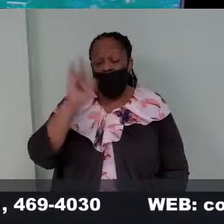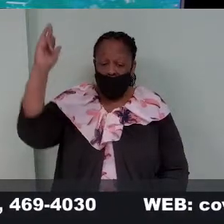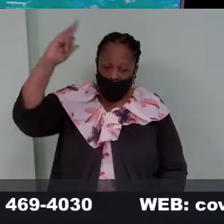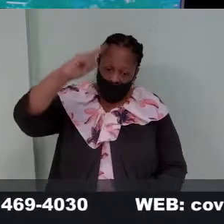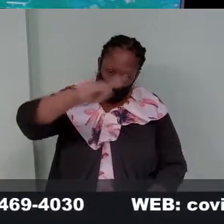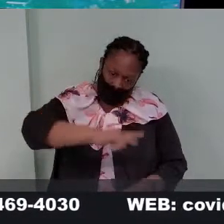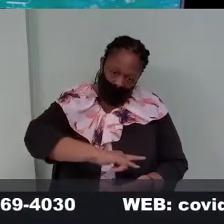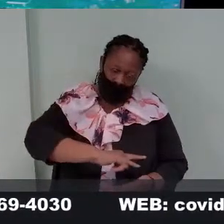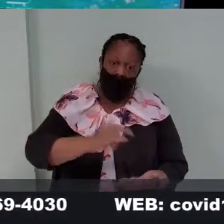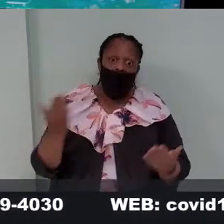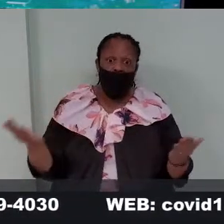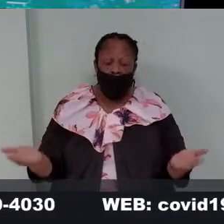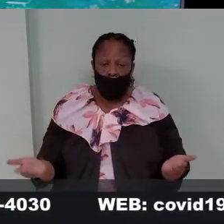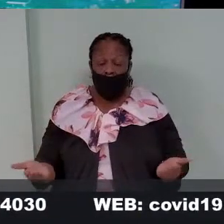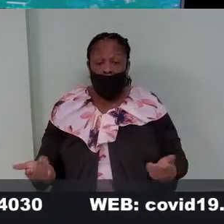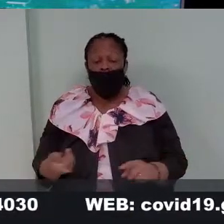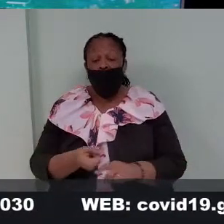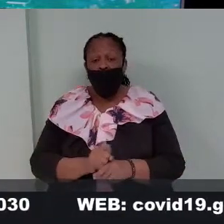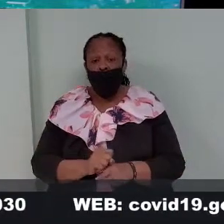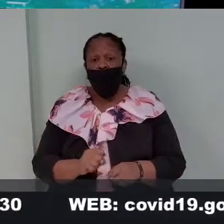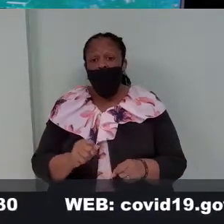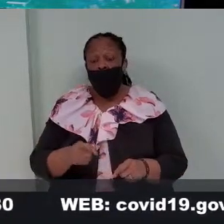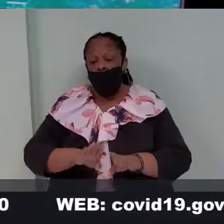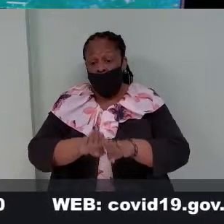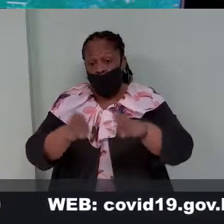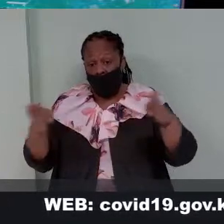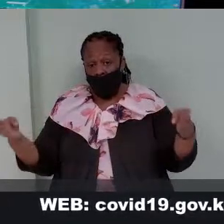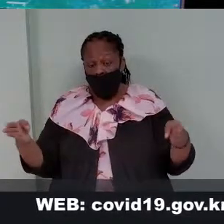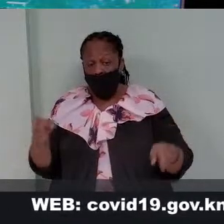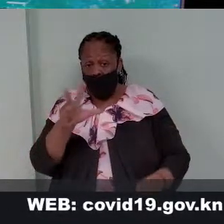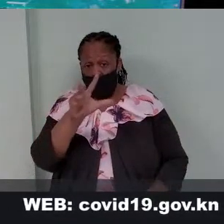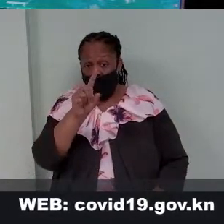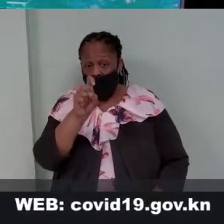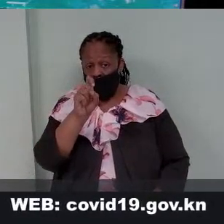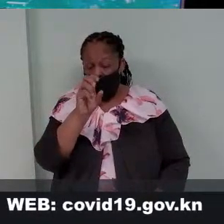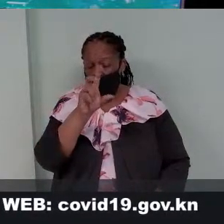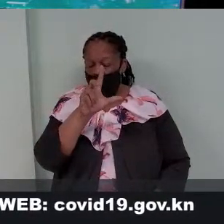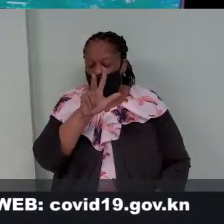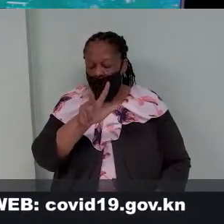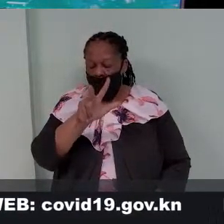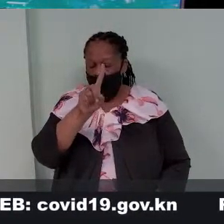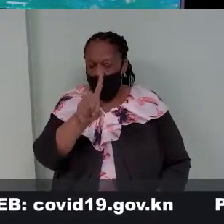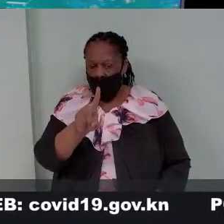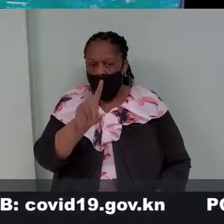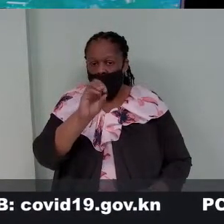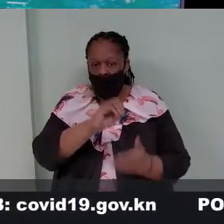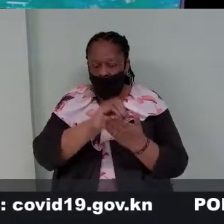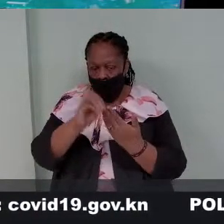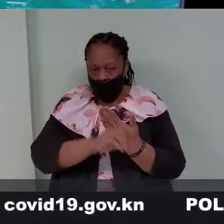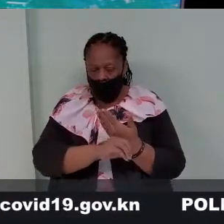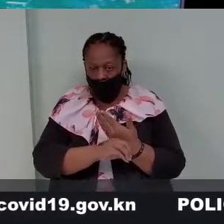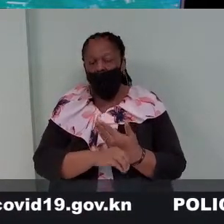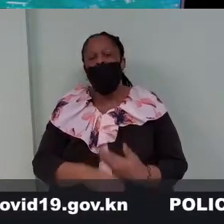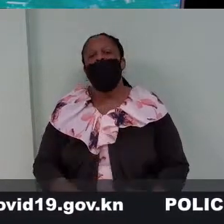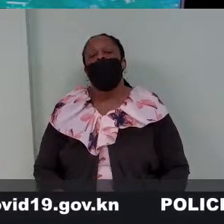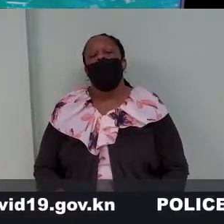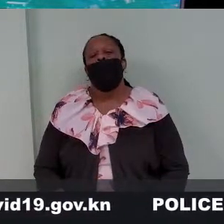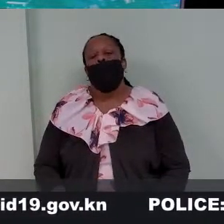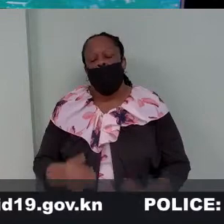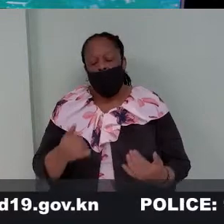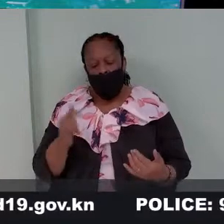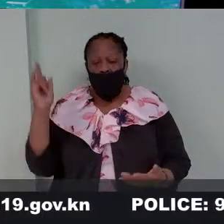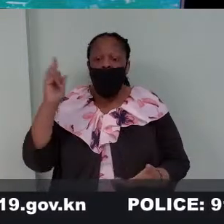outbound. Again, 65 inbound and 64 outbound. And cargo,